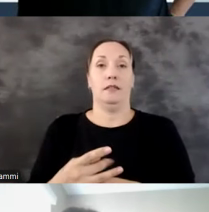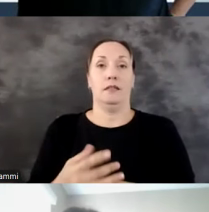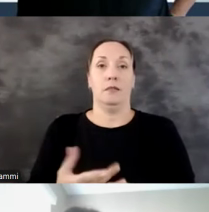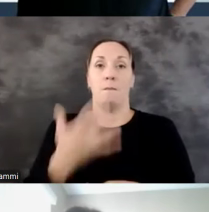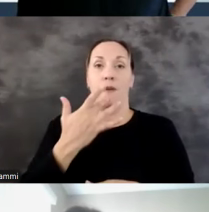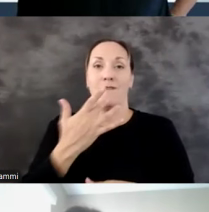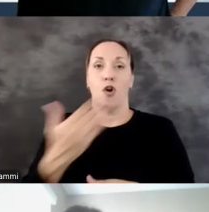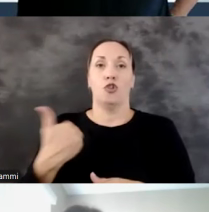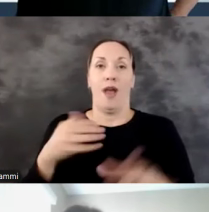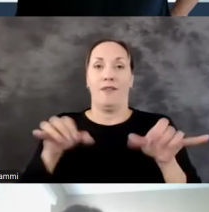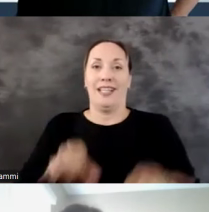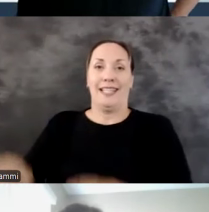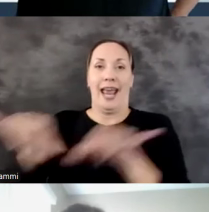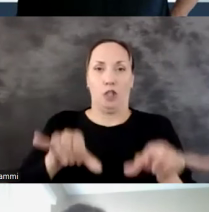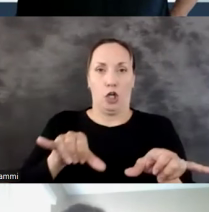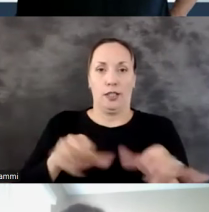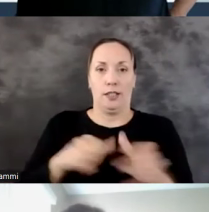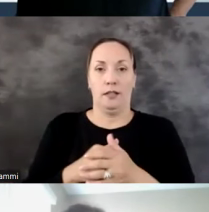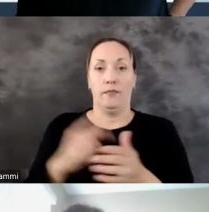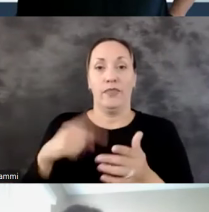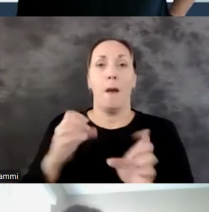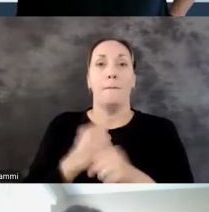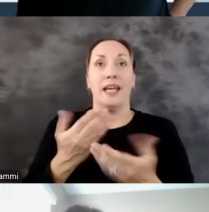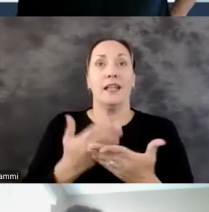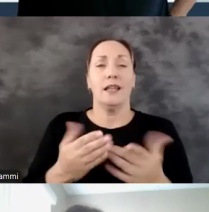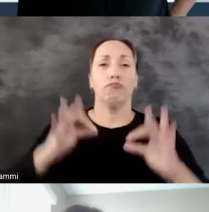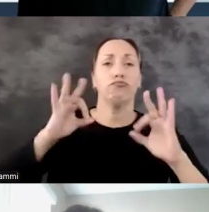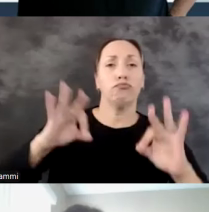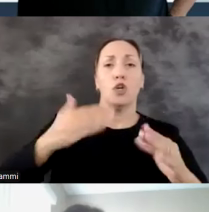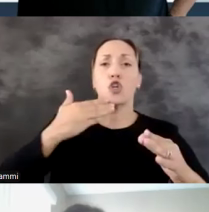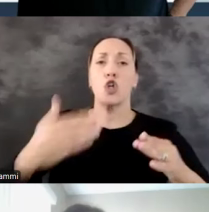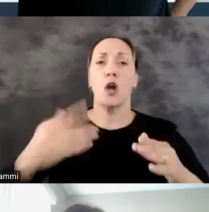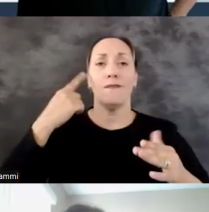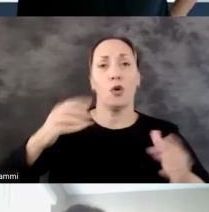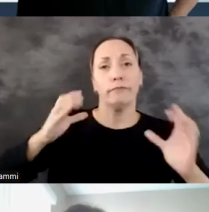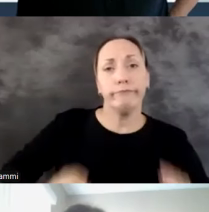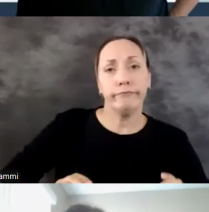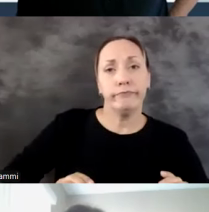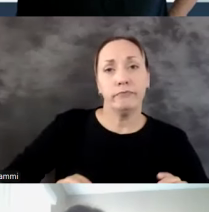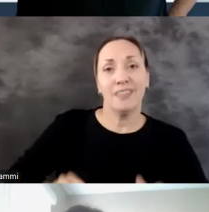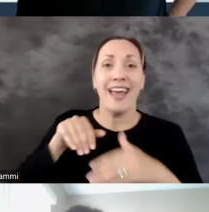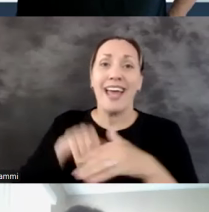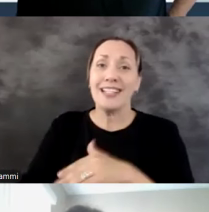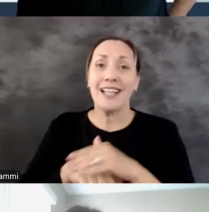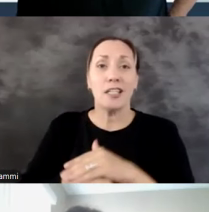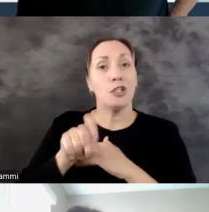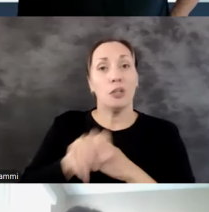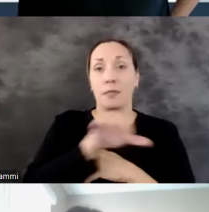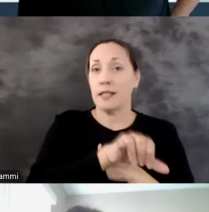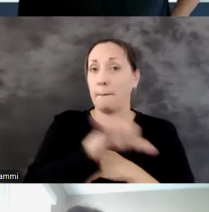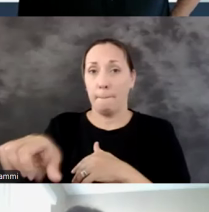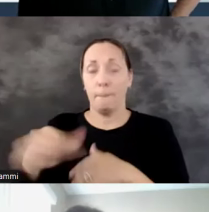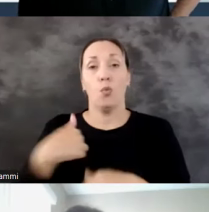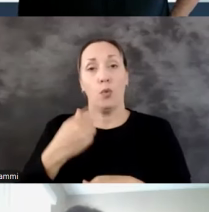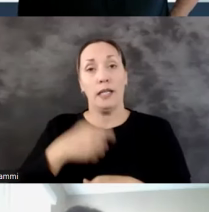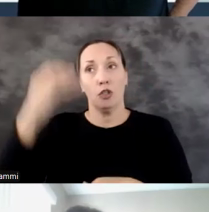those that are making things good for consumers. Accessibility should be no different. Okay. We all need to know